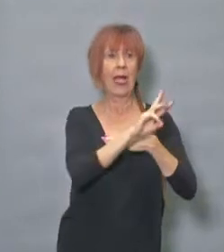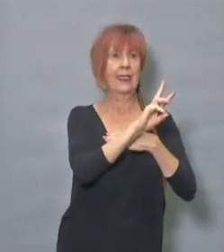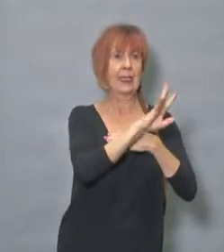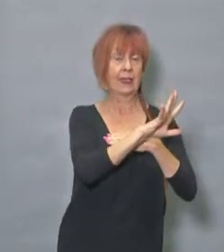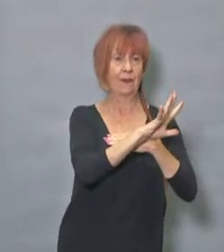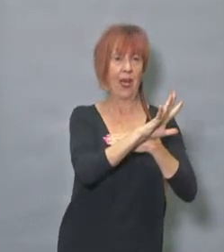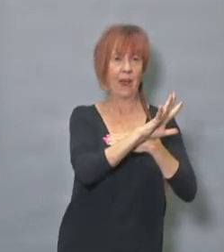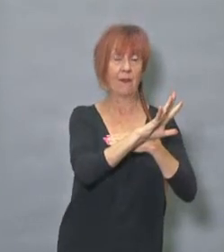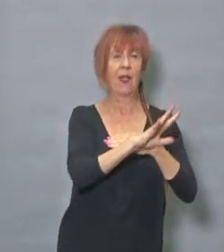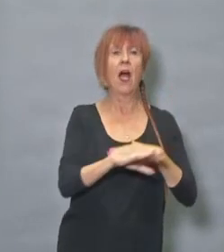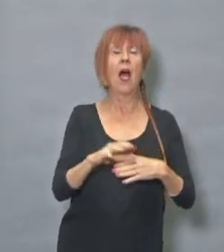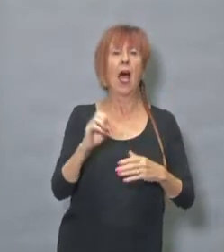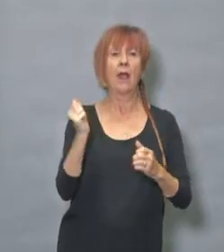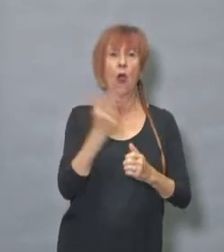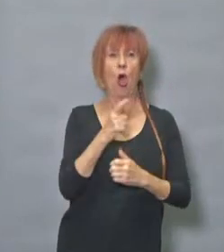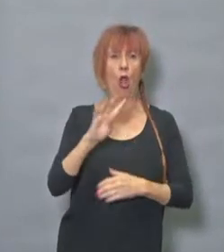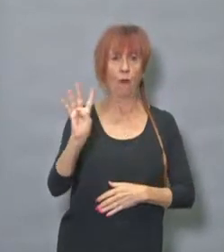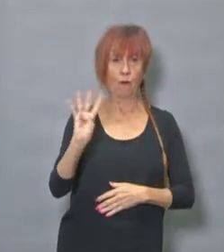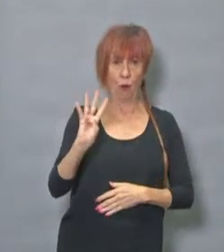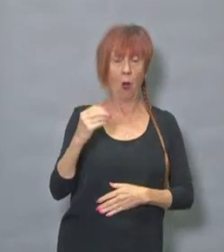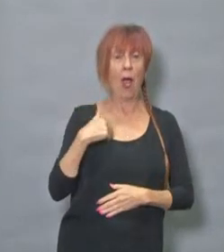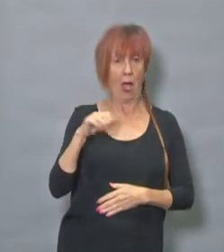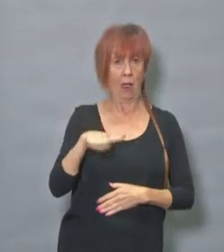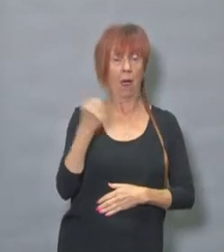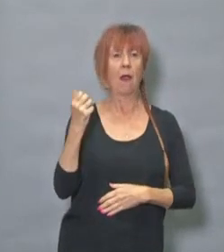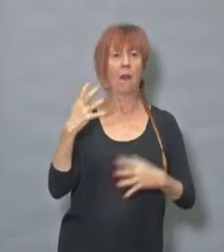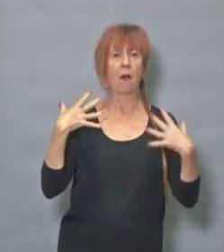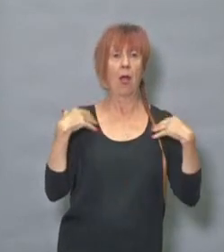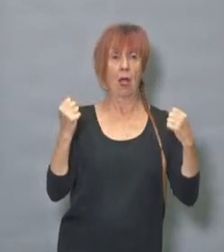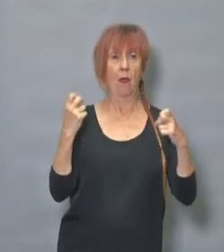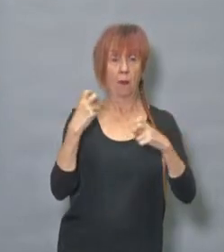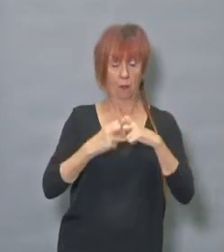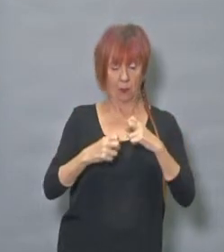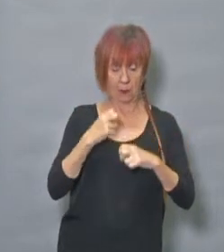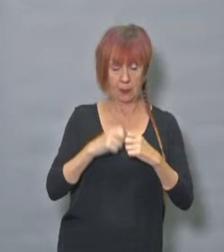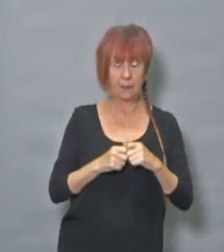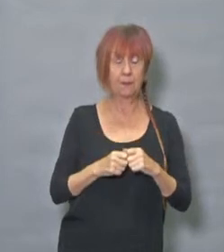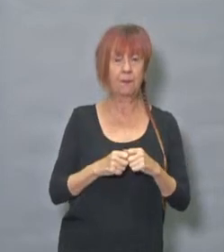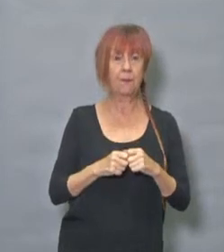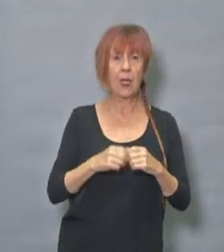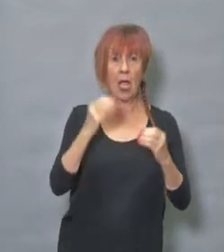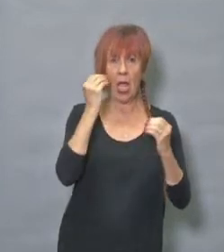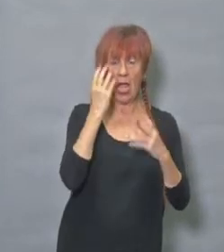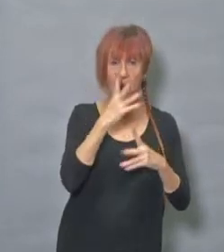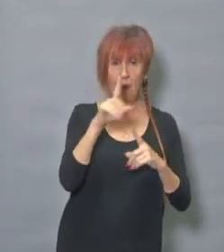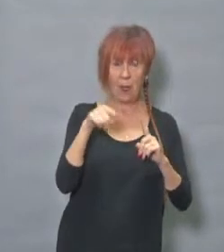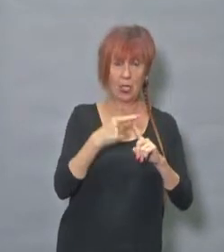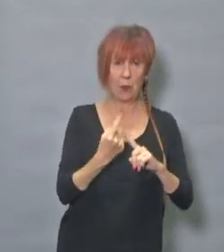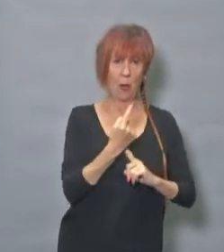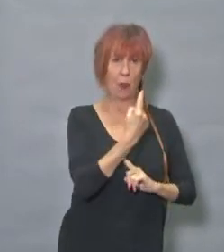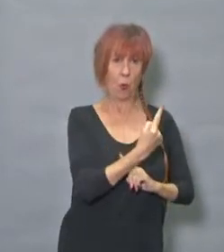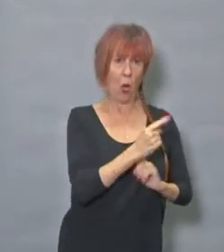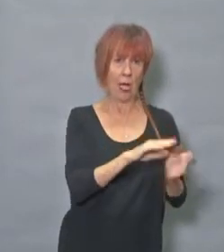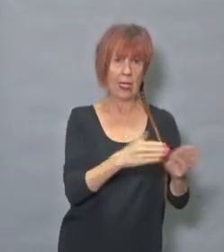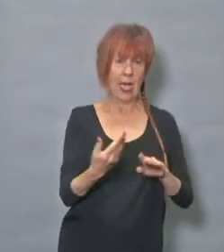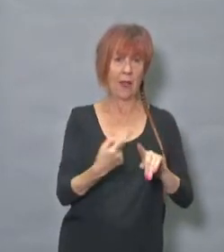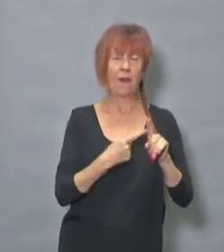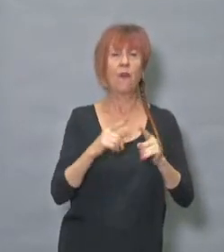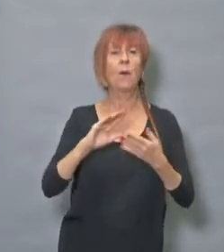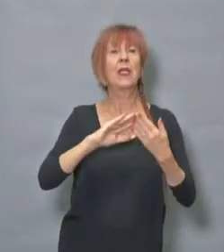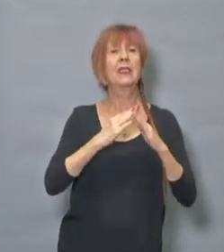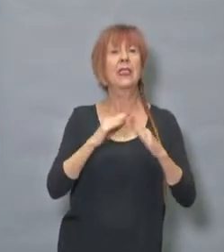all 4 of the people in this age group had underlying health conditions. Information on the 1 death reported by the City